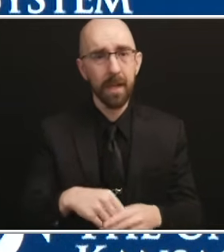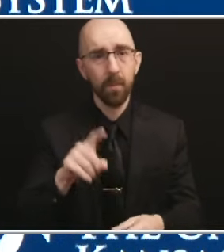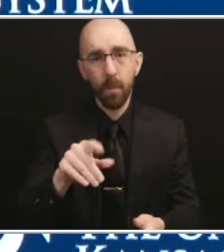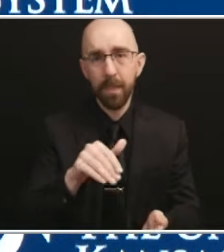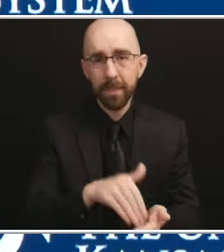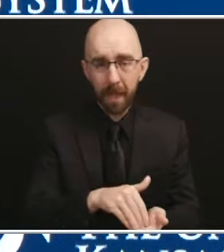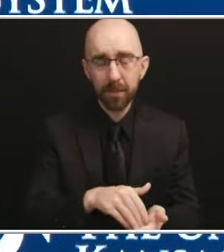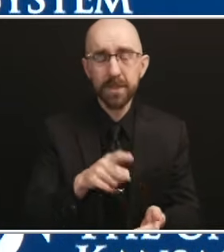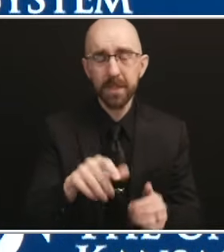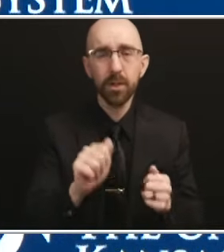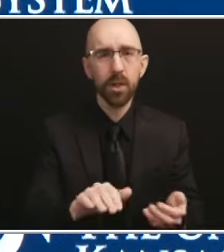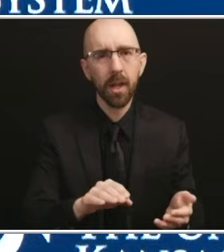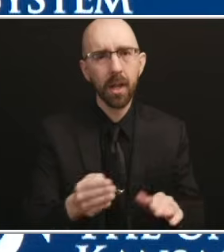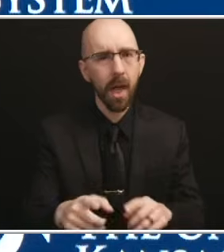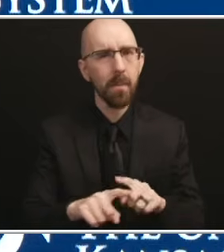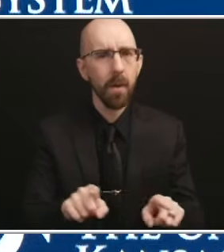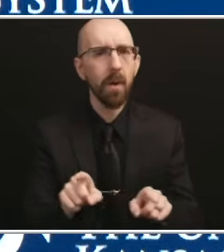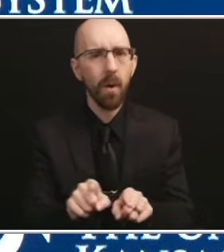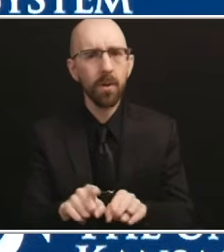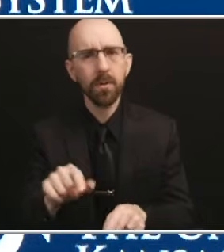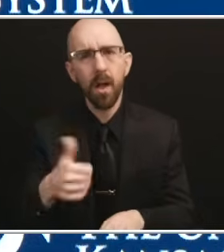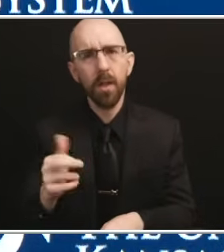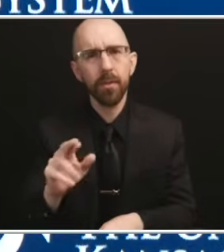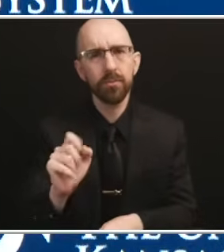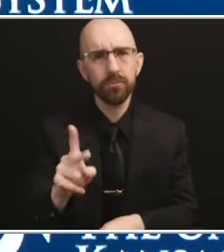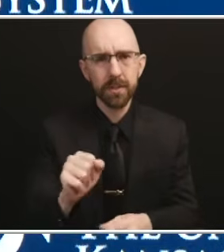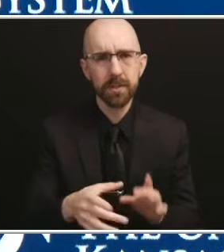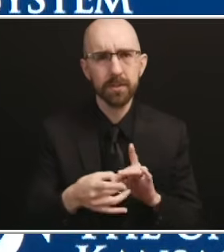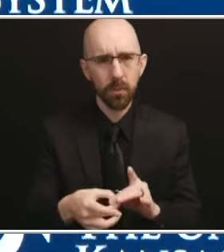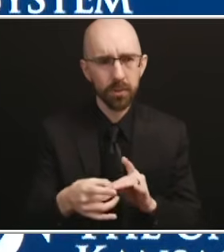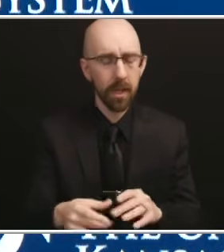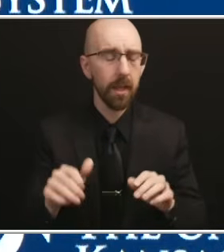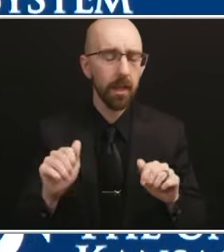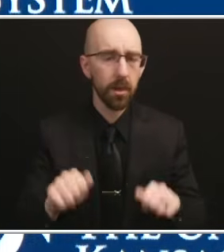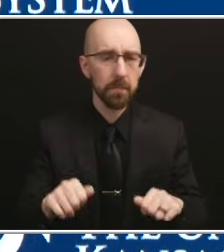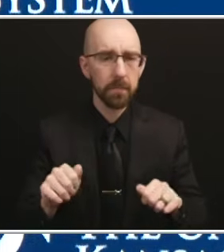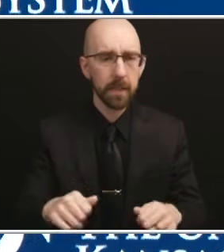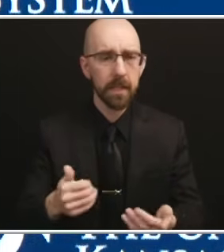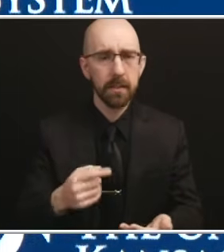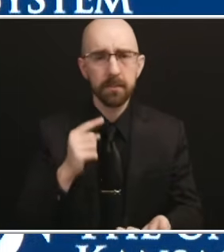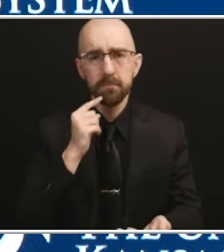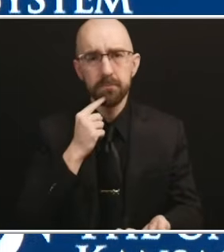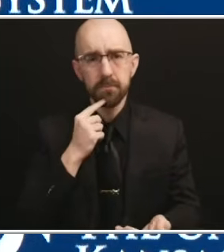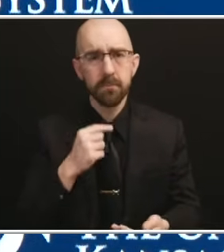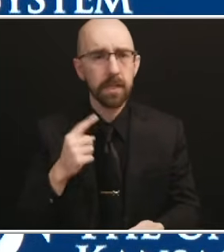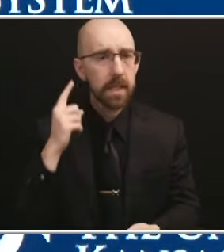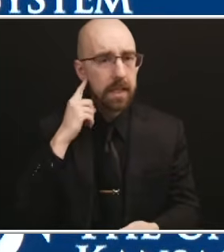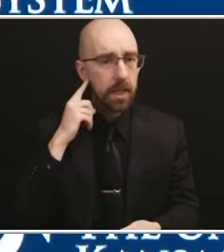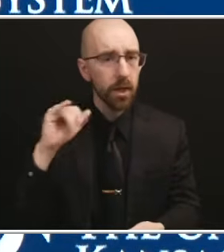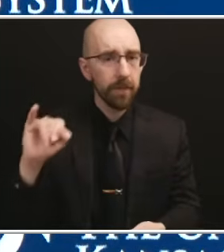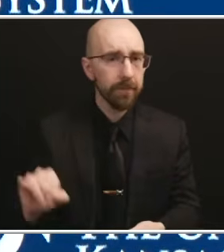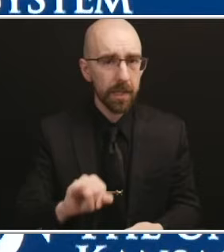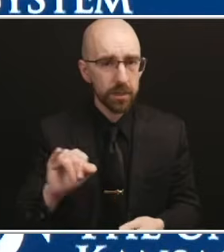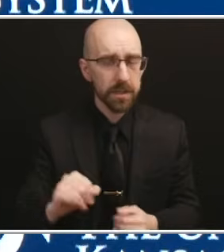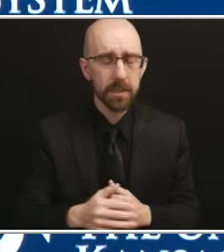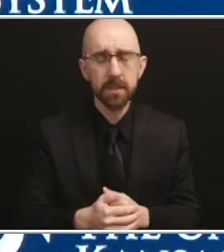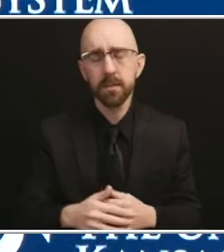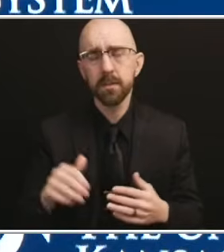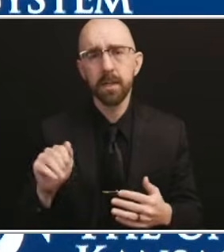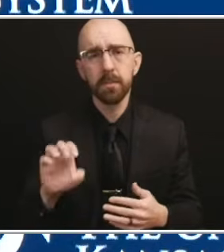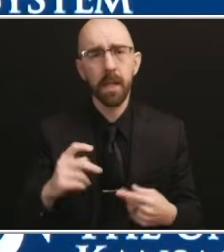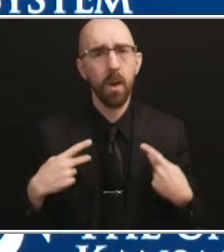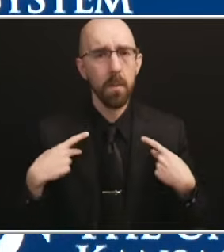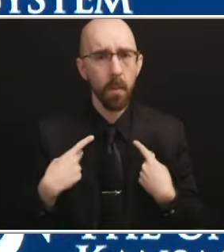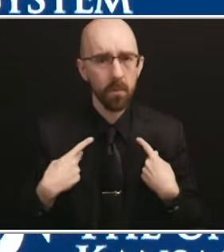die, but there are also other risks associated. There can be significant ear infections, there can be pneumonia, certainly